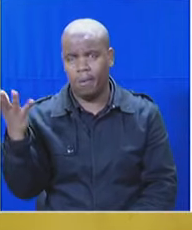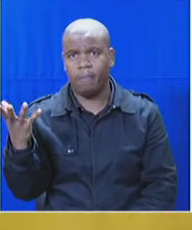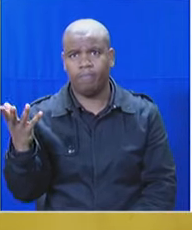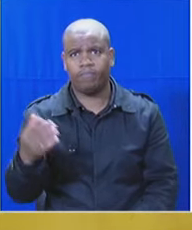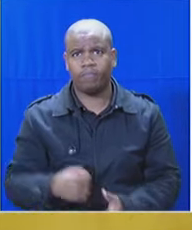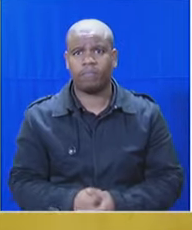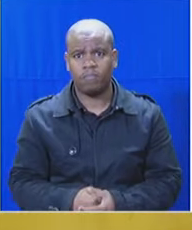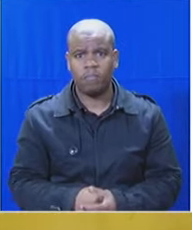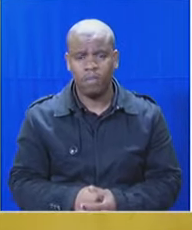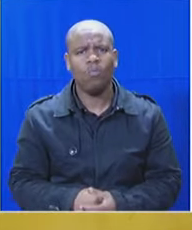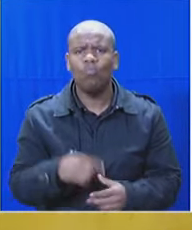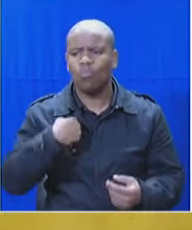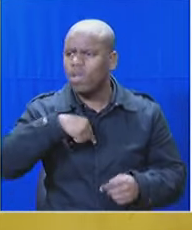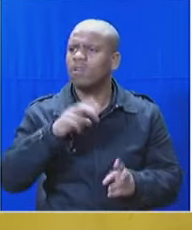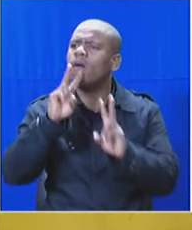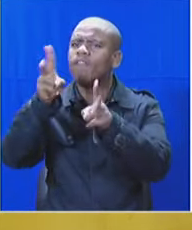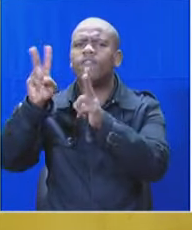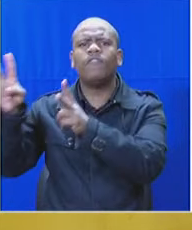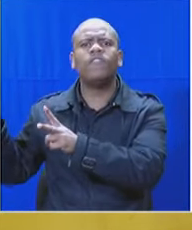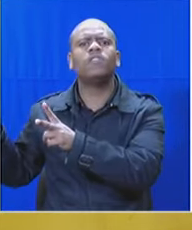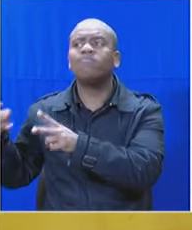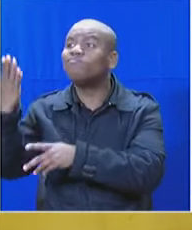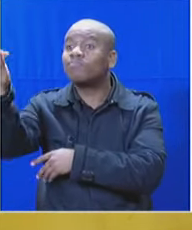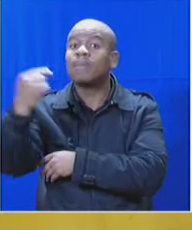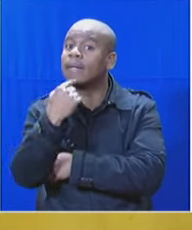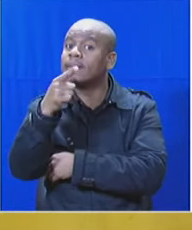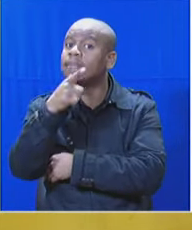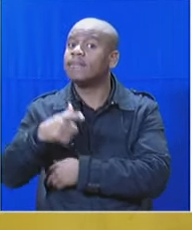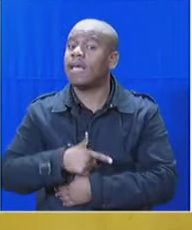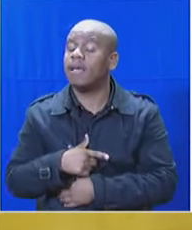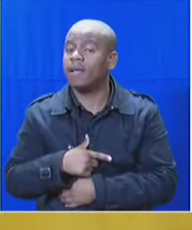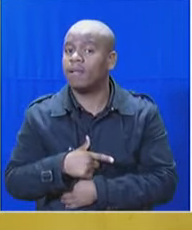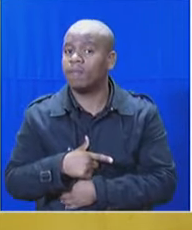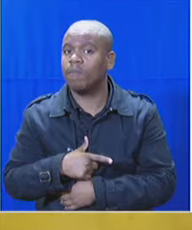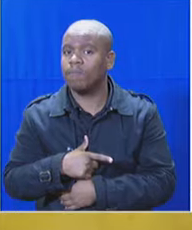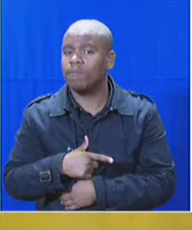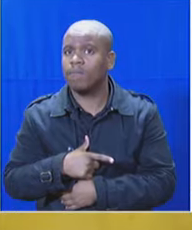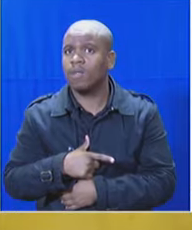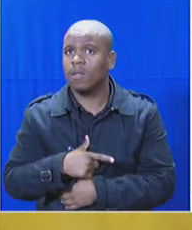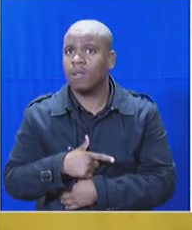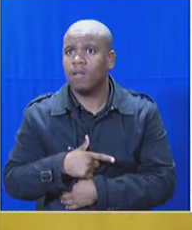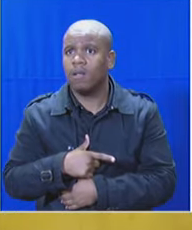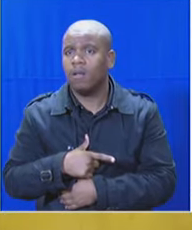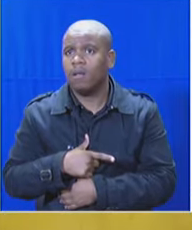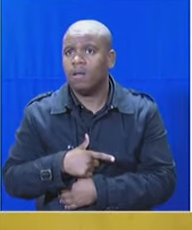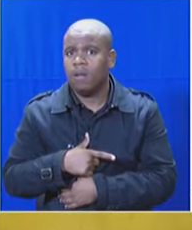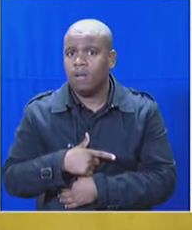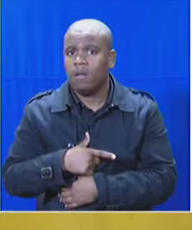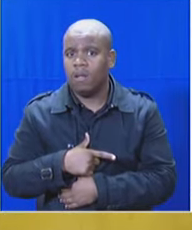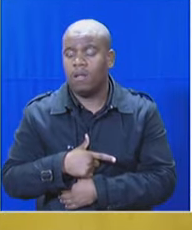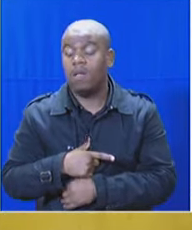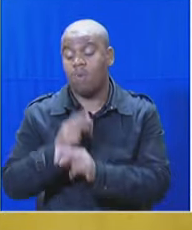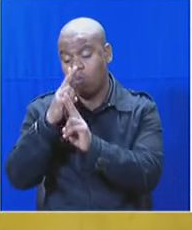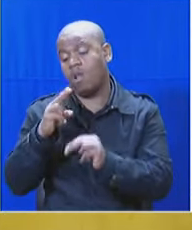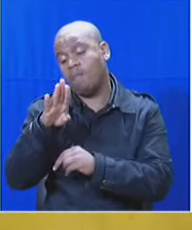siyepha bathi 50 hectares yolo. Asifuni nemali yenu. All we want from you is water. Just enhance the capacity